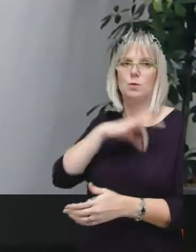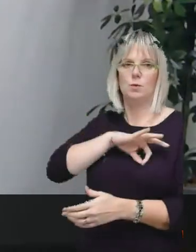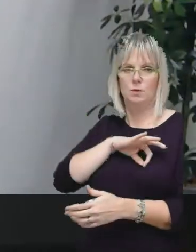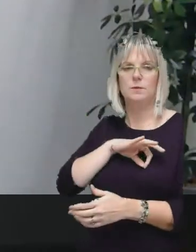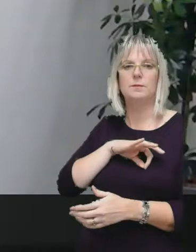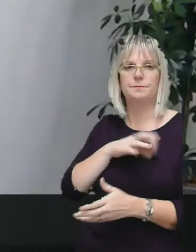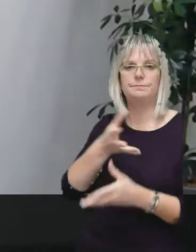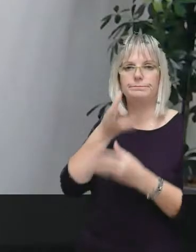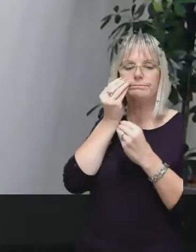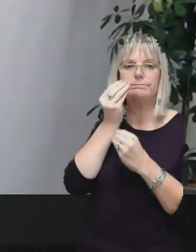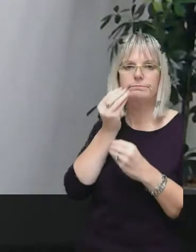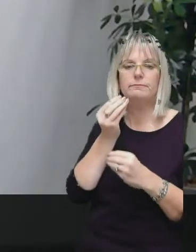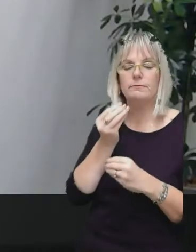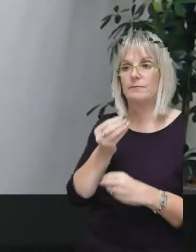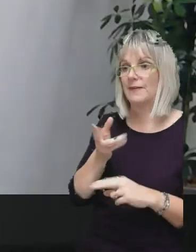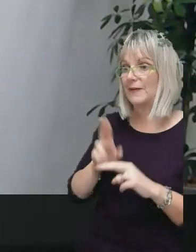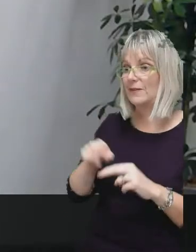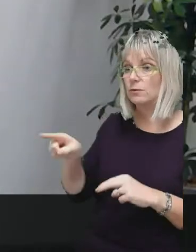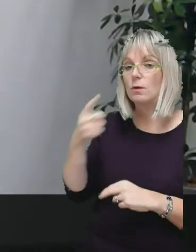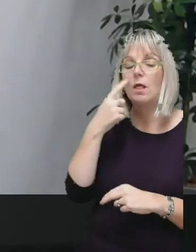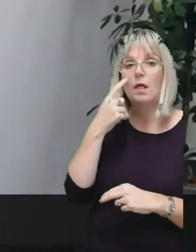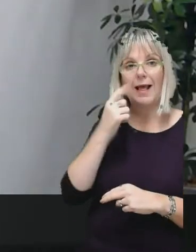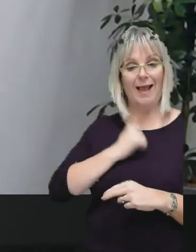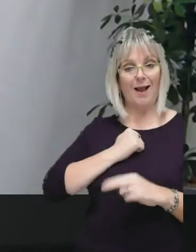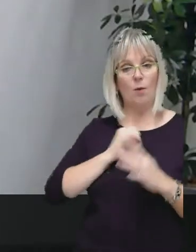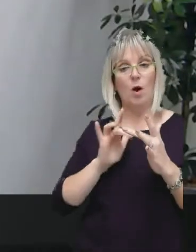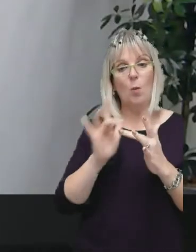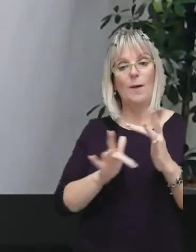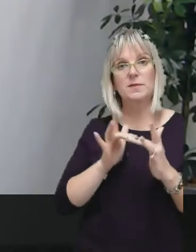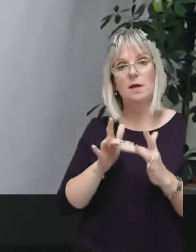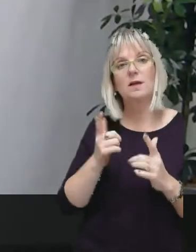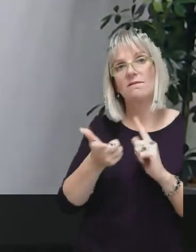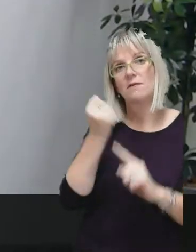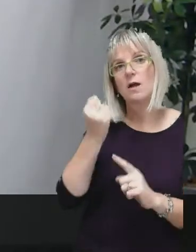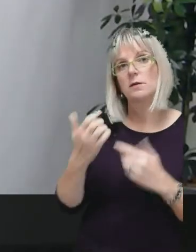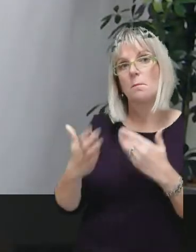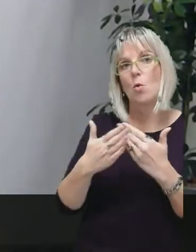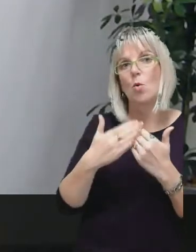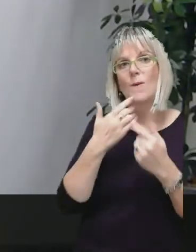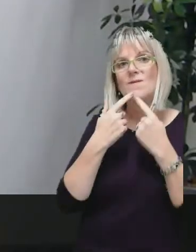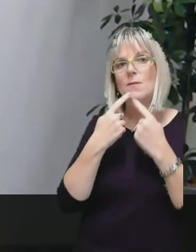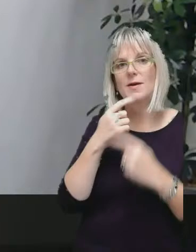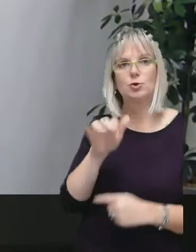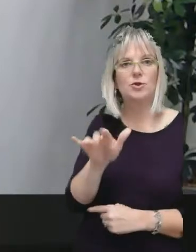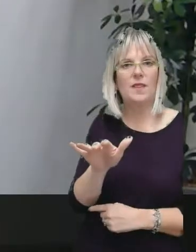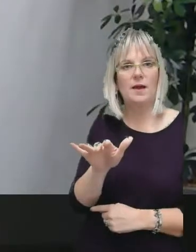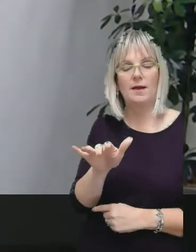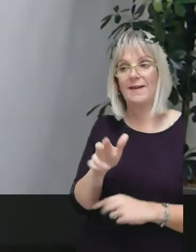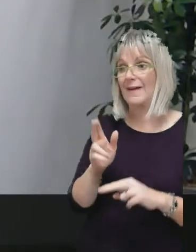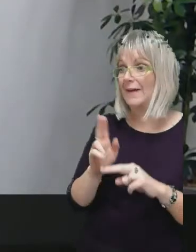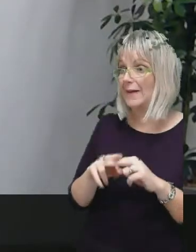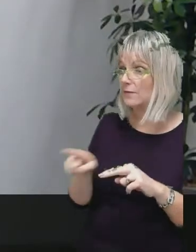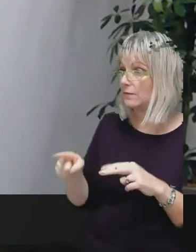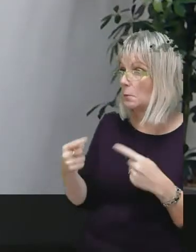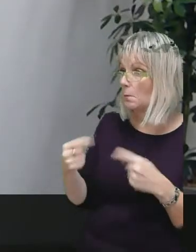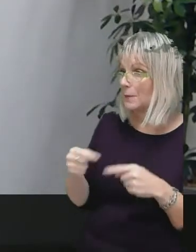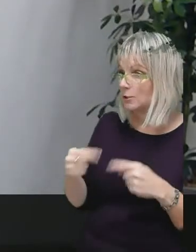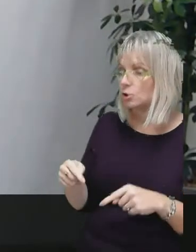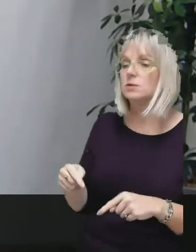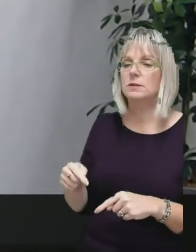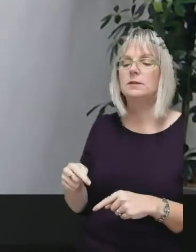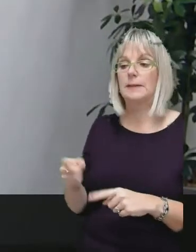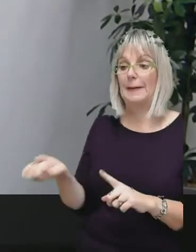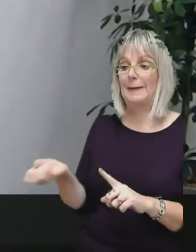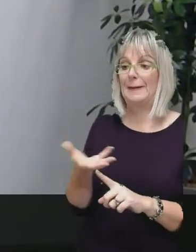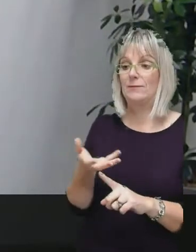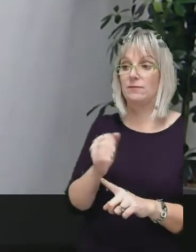Hall website, you can find out more details about this, or again, Navin, with your permission, give the City Hall team your details, and